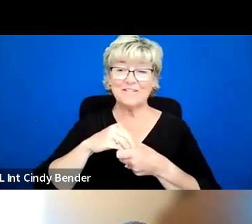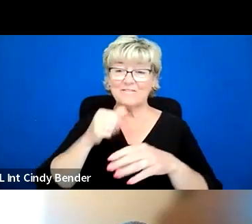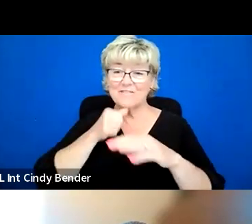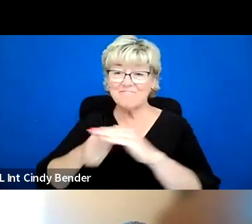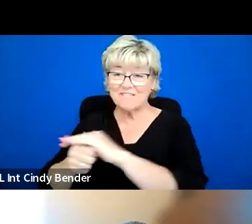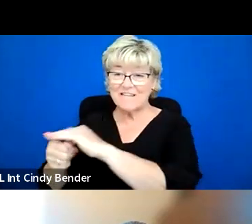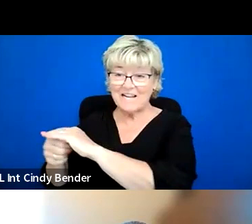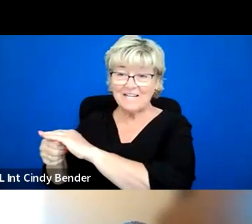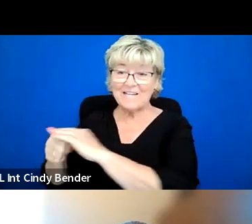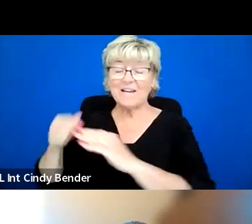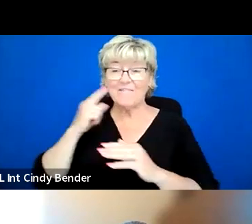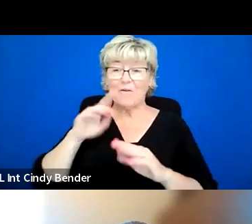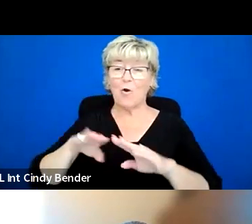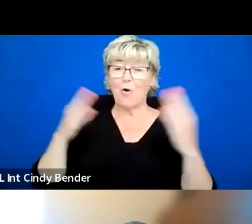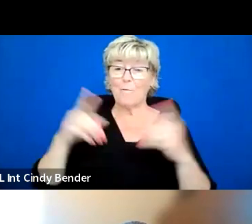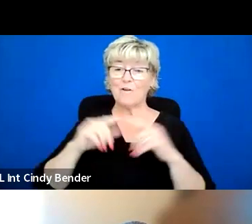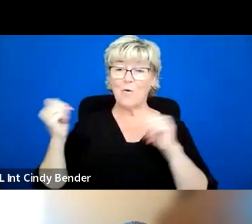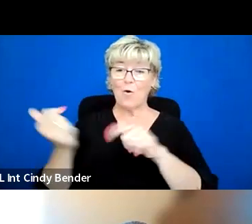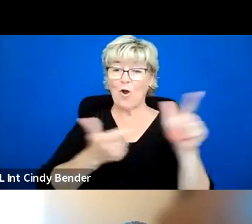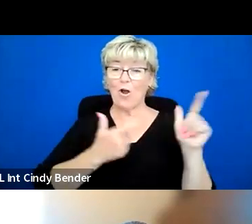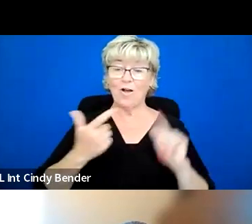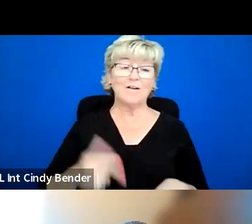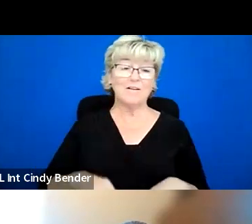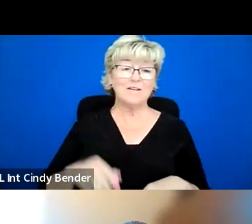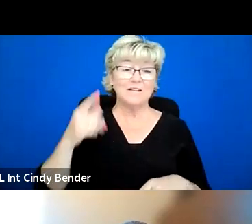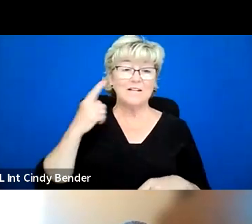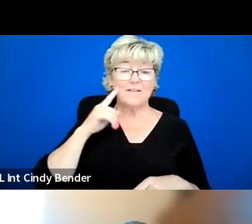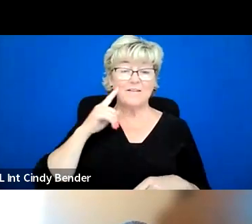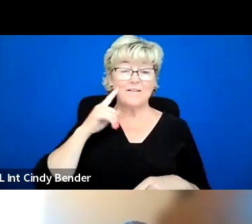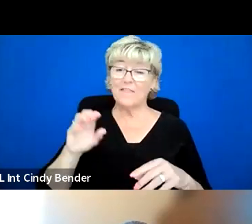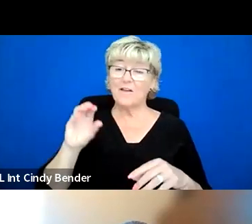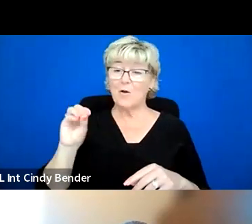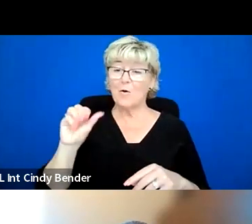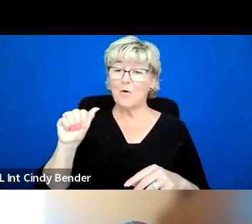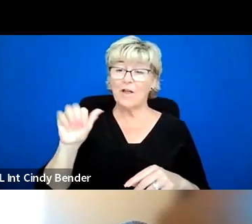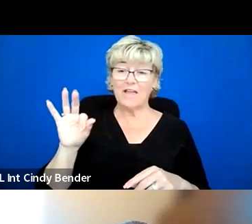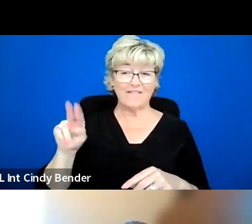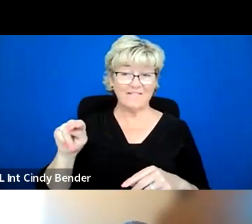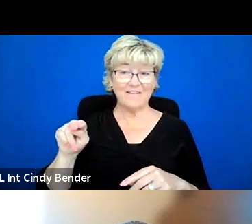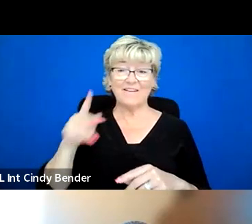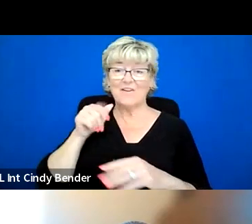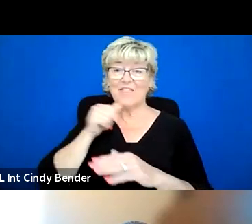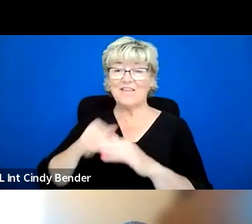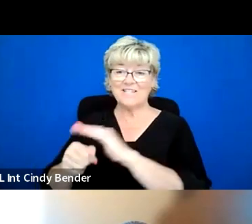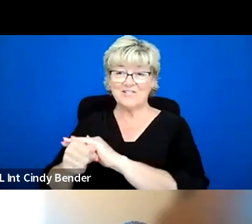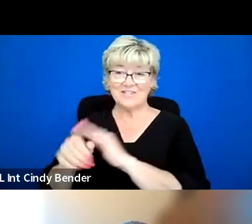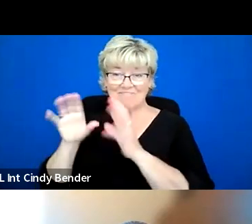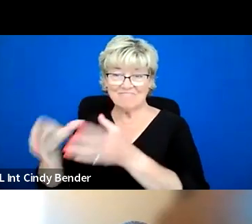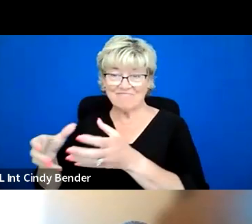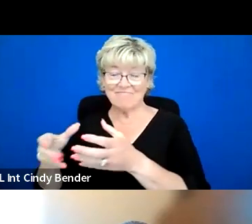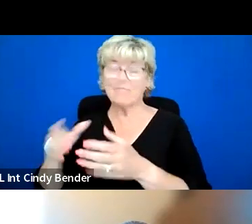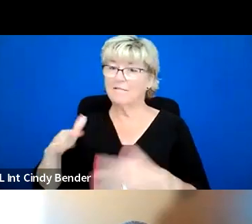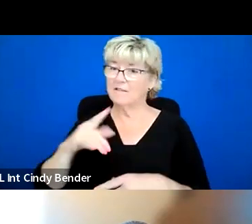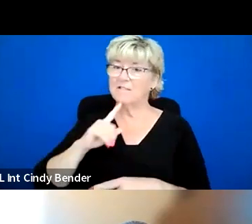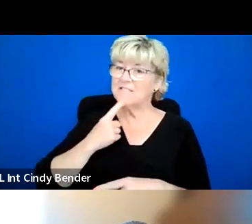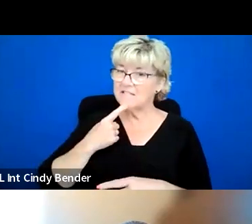everyone in the community. And so as co-lead of the Emergency Support Function 6 or Mass Care and Shelter, we take that as a serious